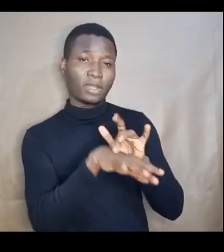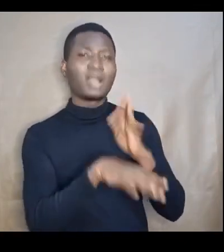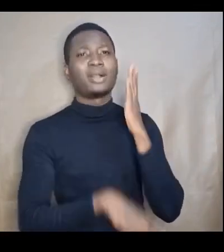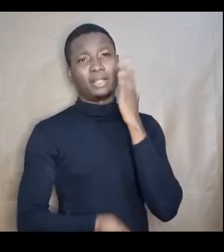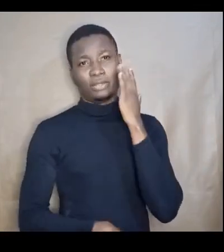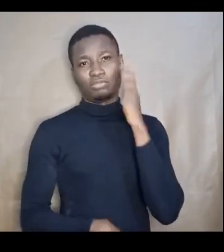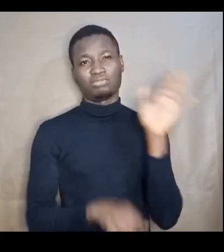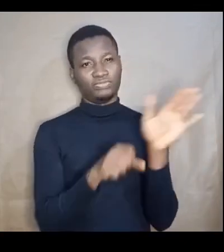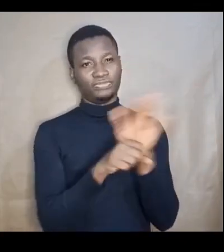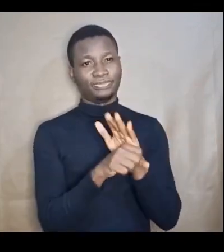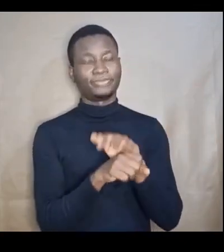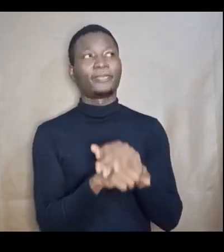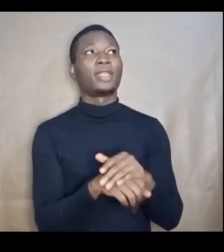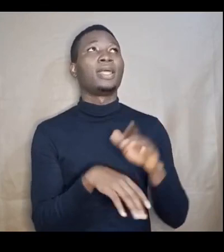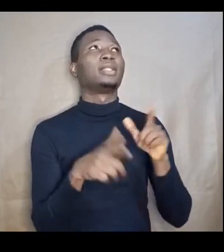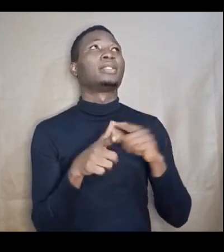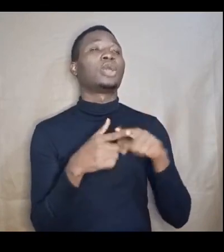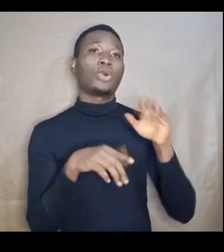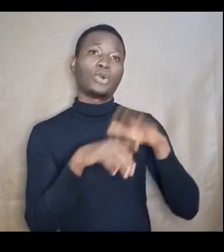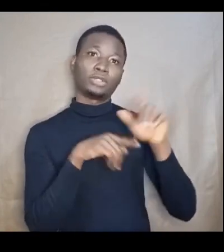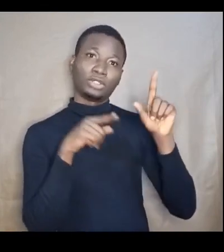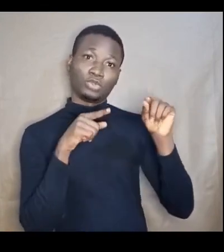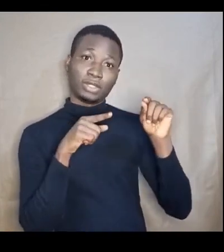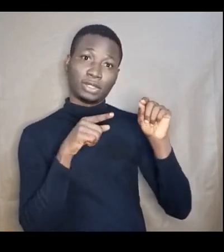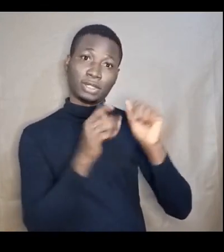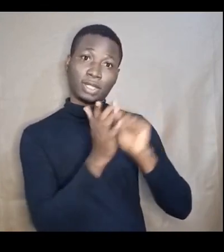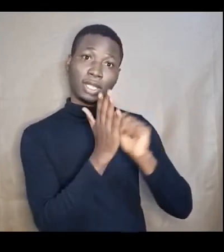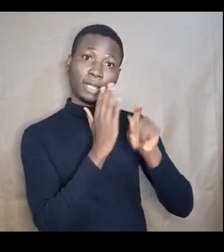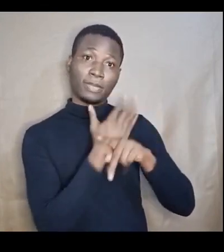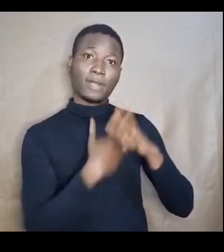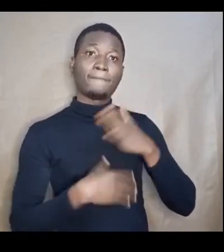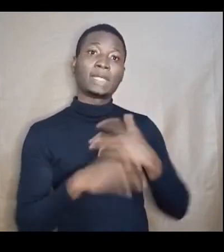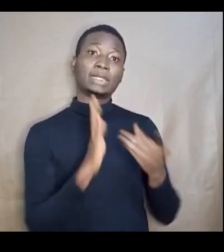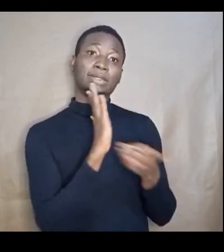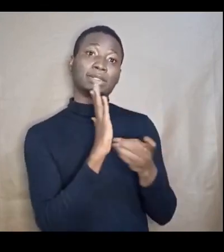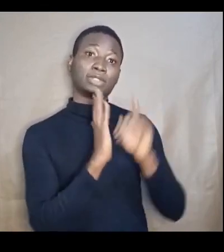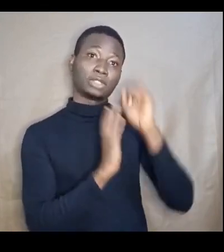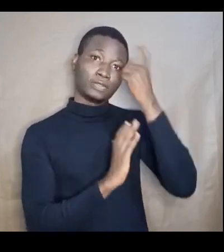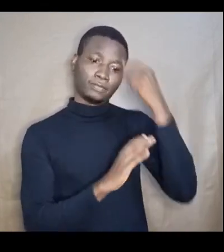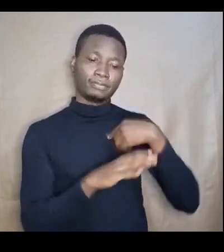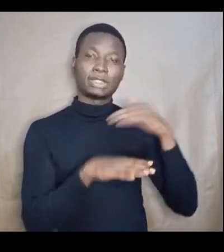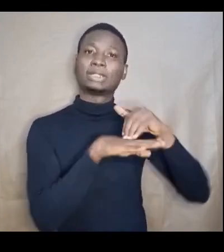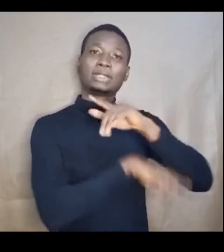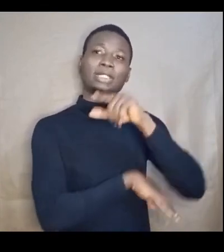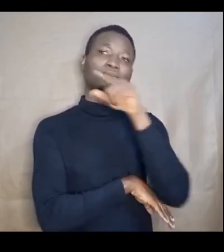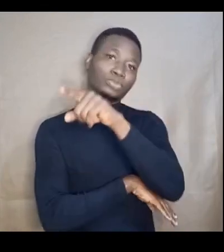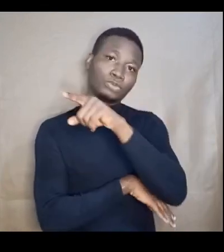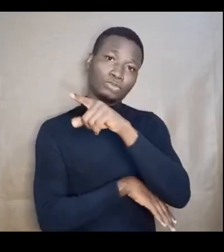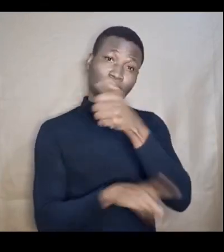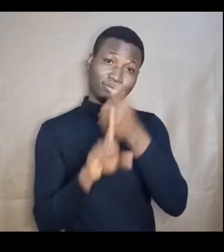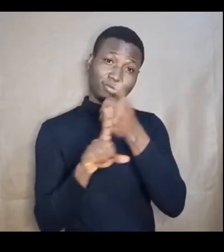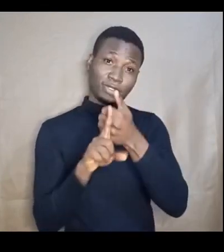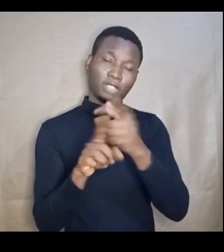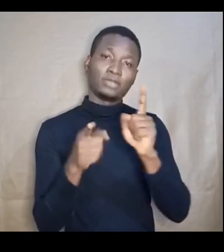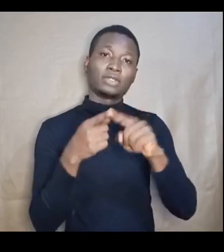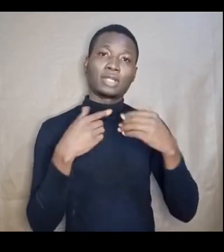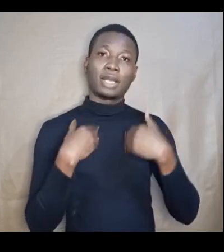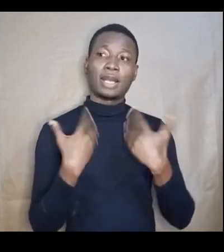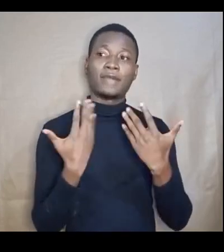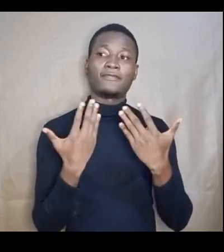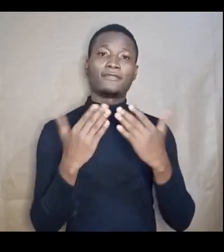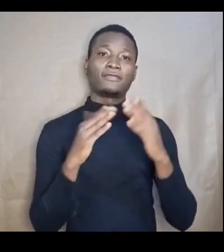20th of April, I sent my deputy governor to go and hold literally like a town hall meeting